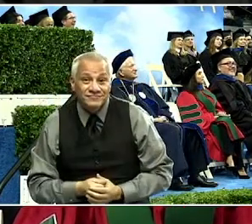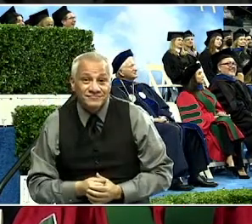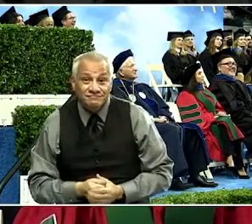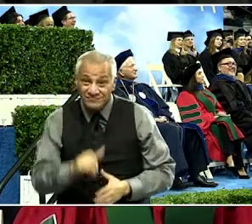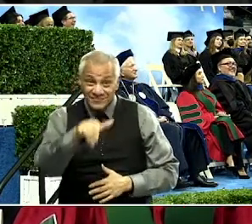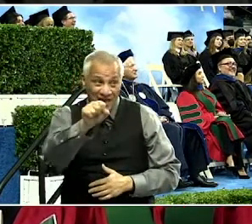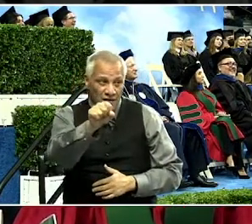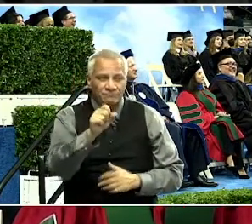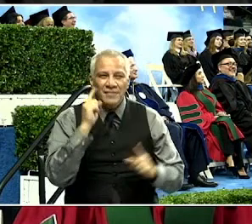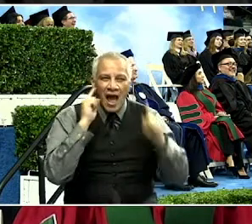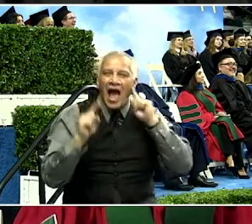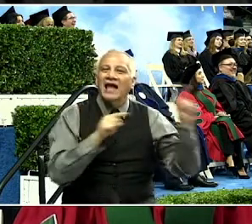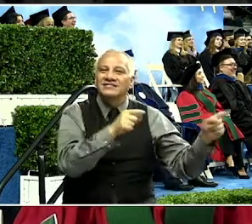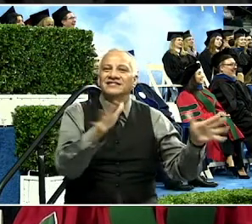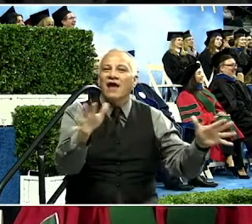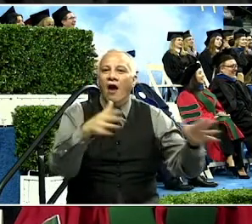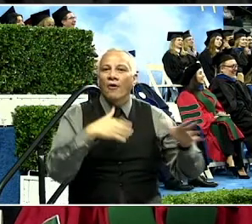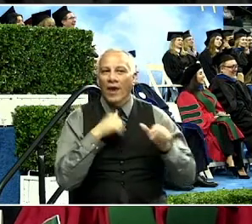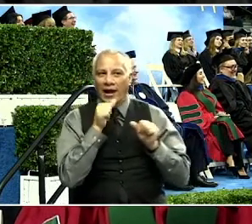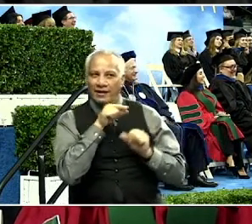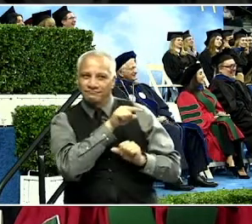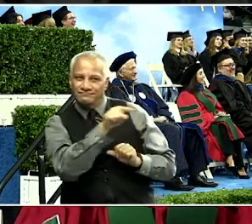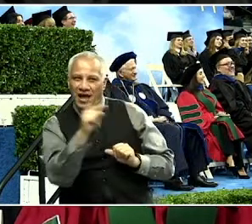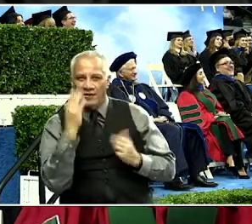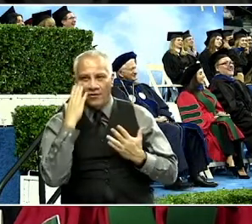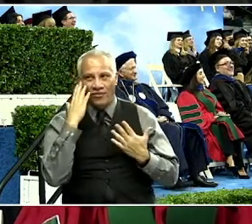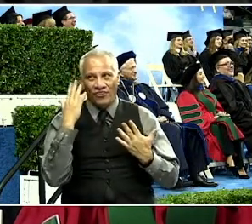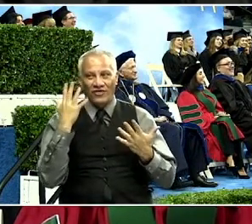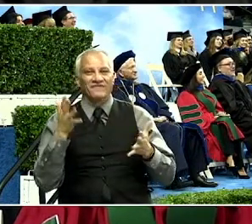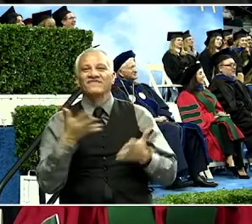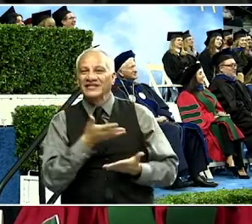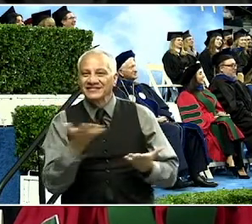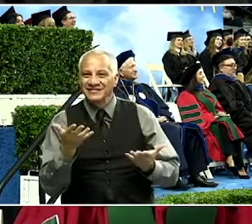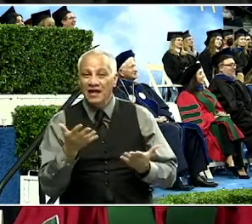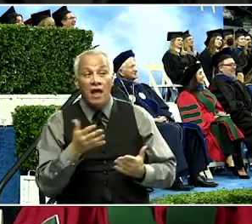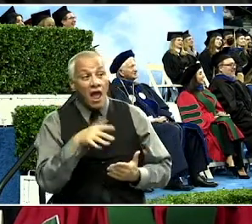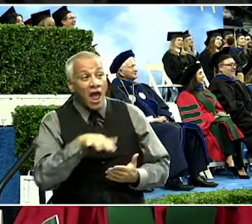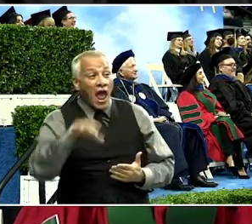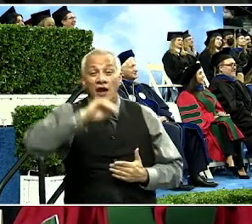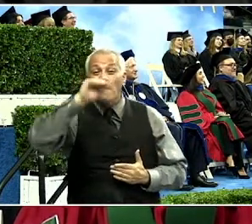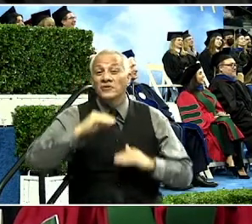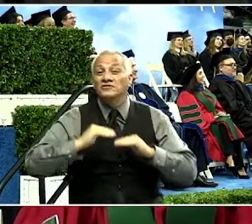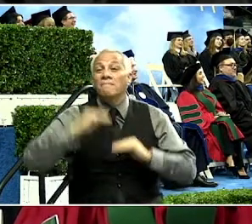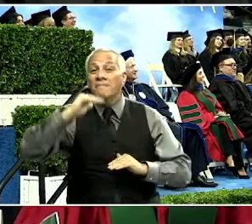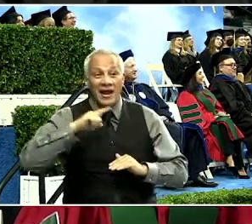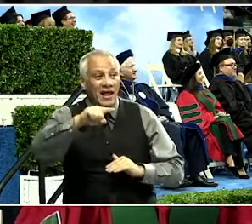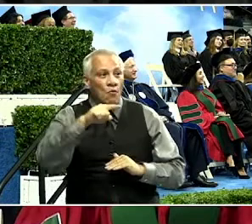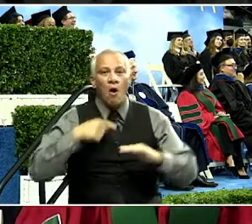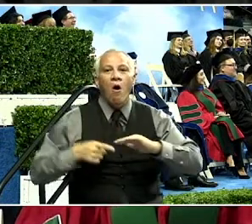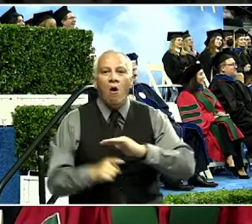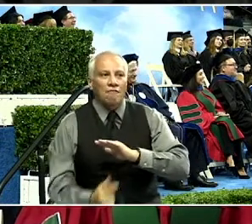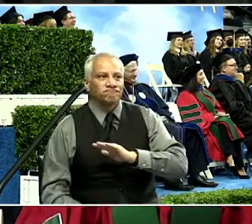Yep, I could hear it, some of you already drunk. And a good percentage of you will commit a crime.